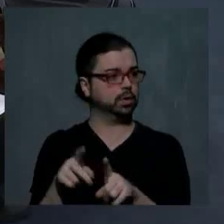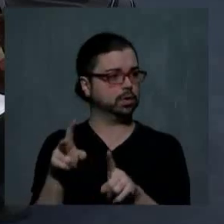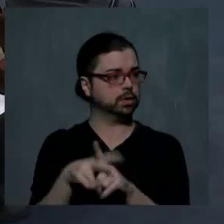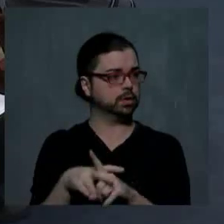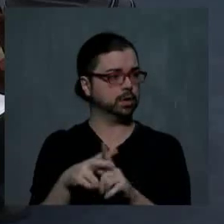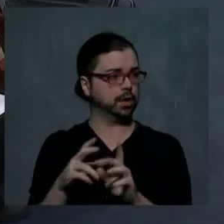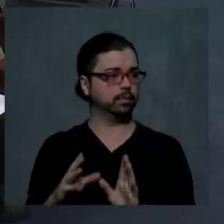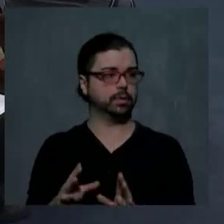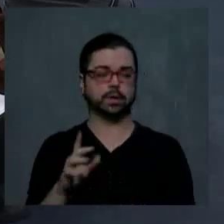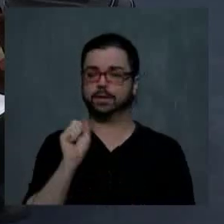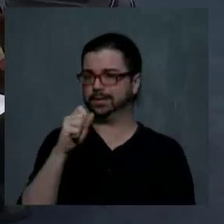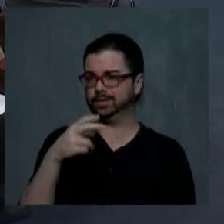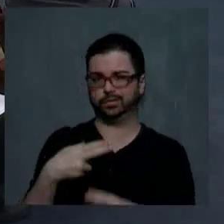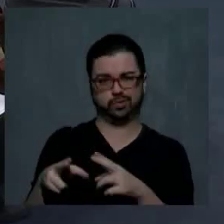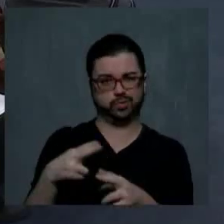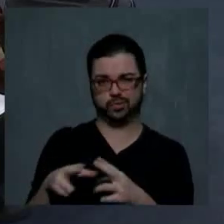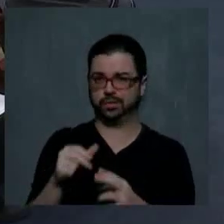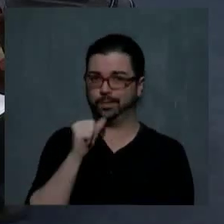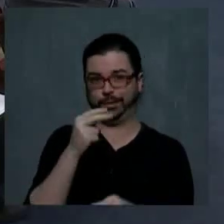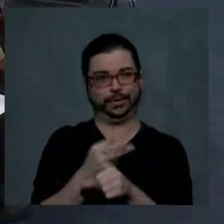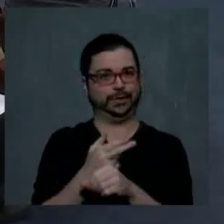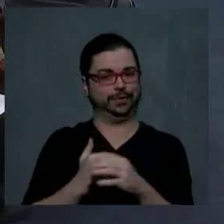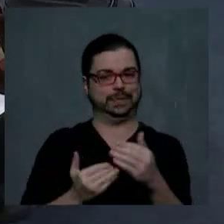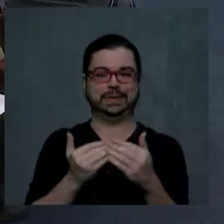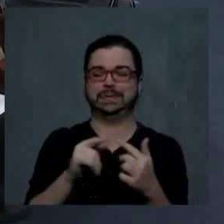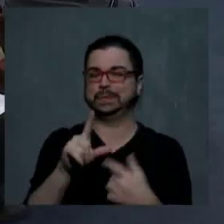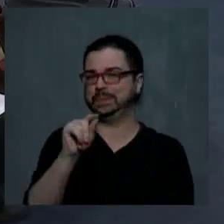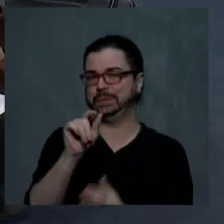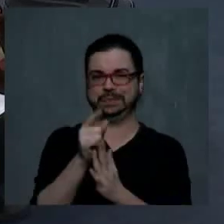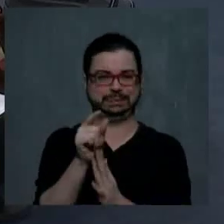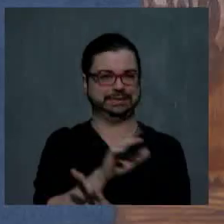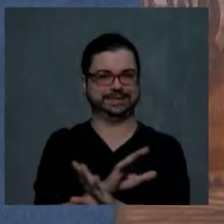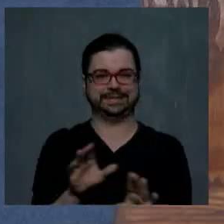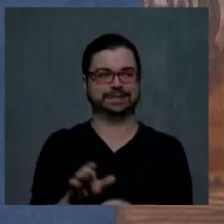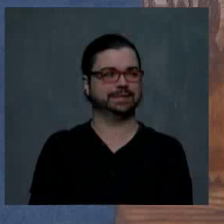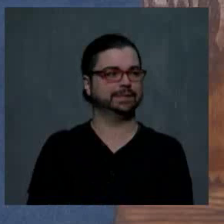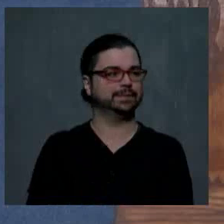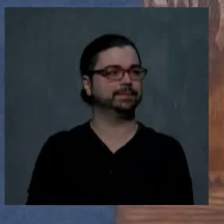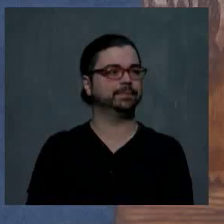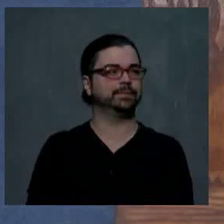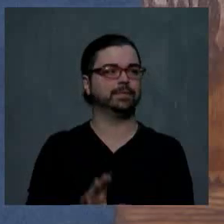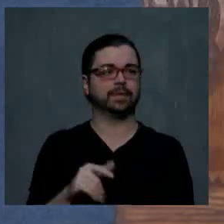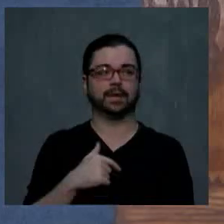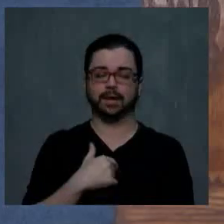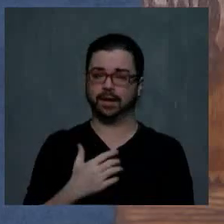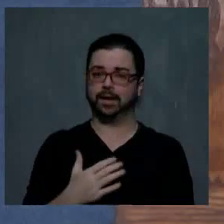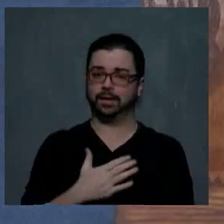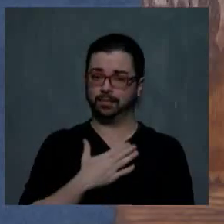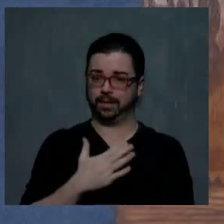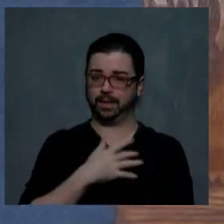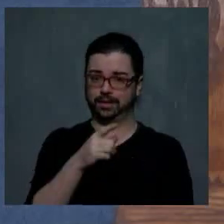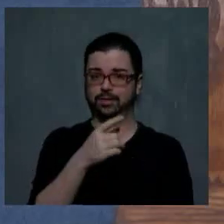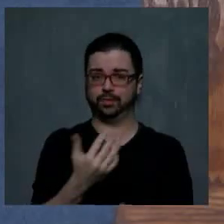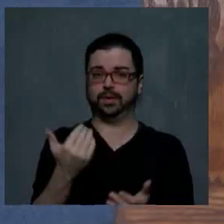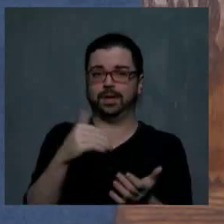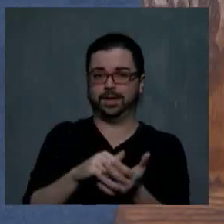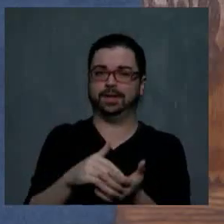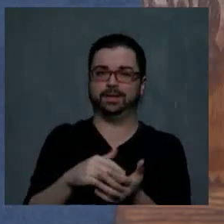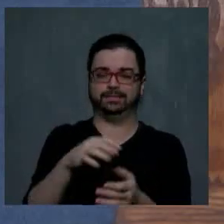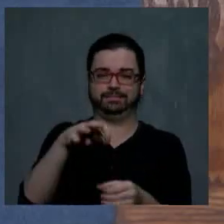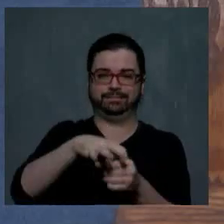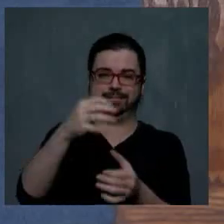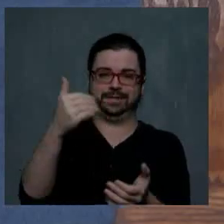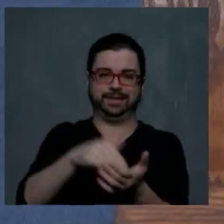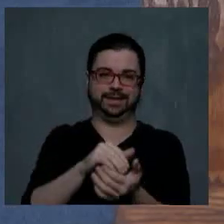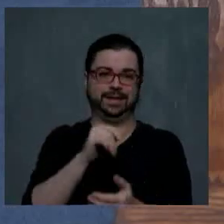shortly. Okay. I won't use anywhere close to 20 minutes. Okay. Chairman Berry, and I'm glad you were reelected. I didn't have to cross through that and fill in a